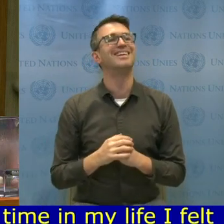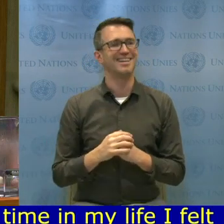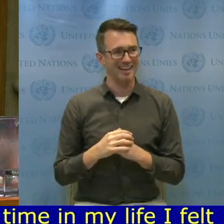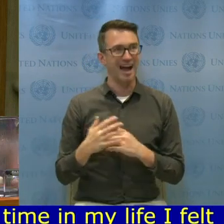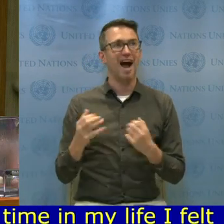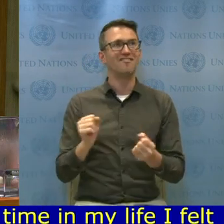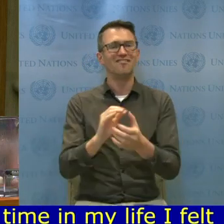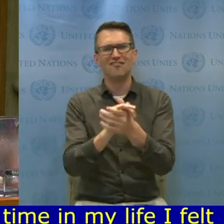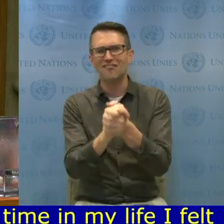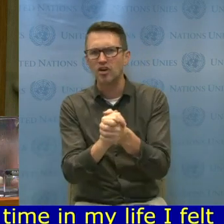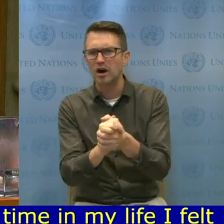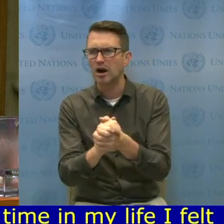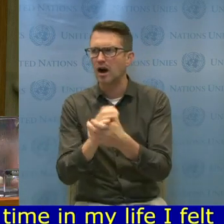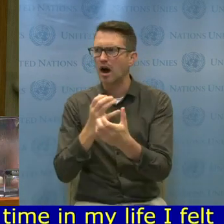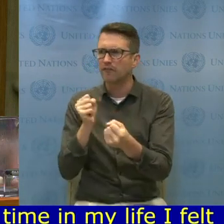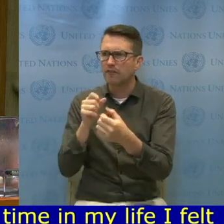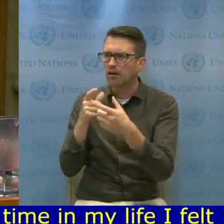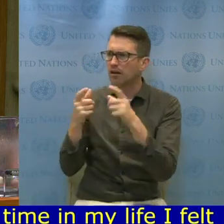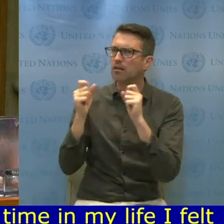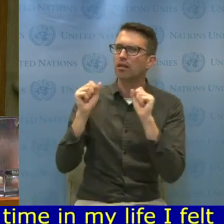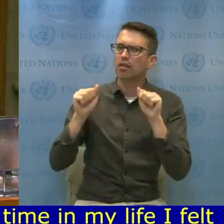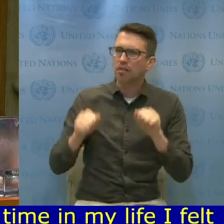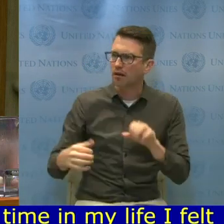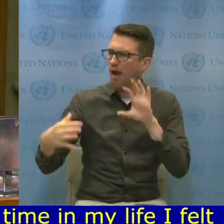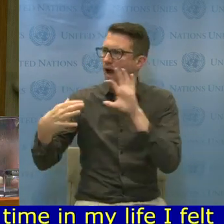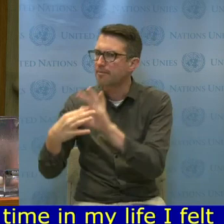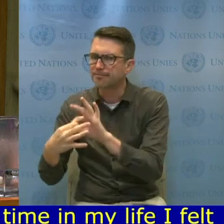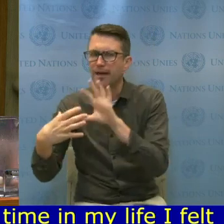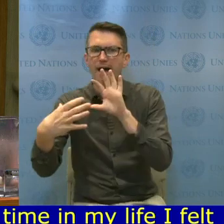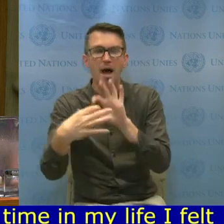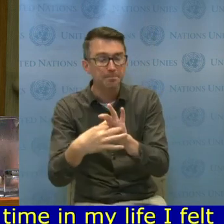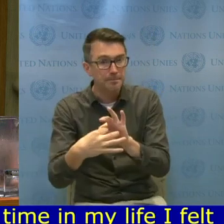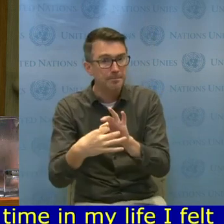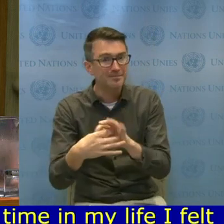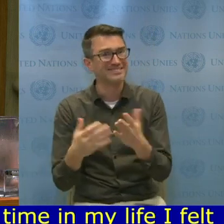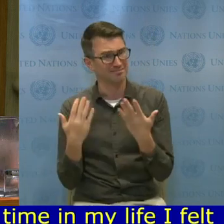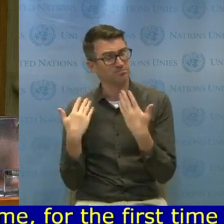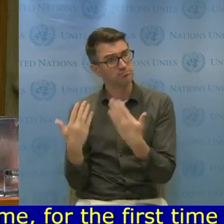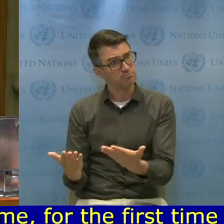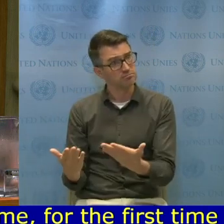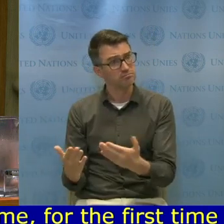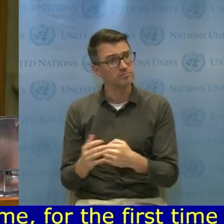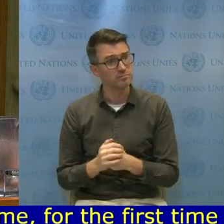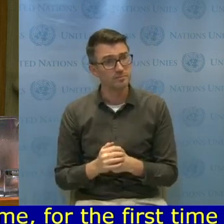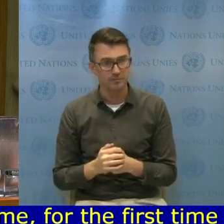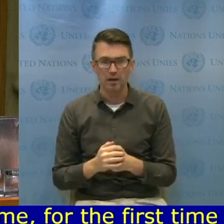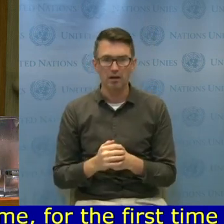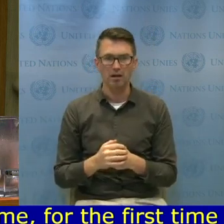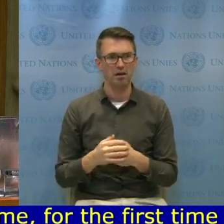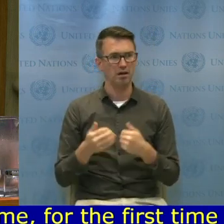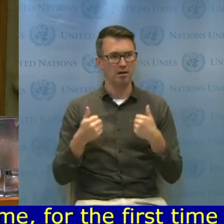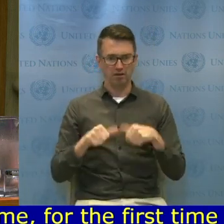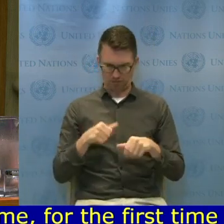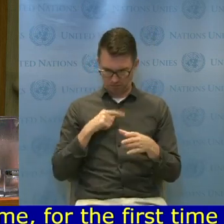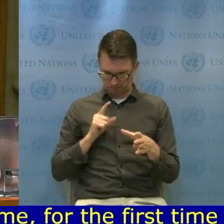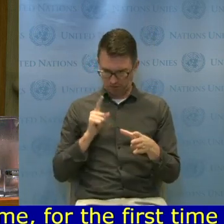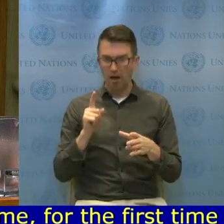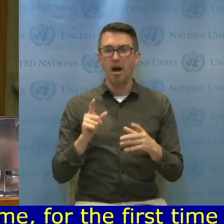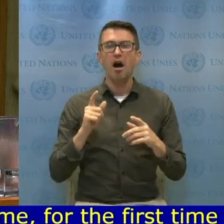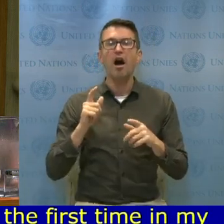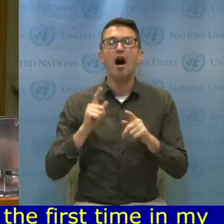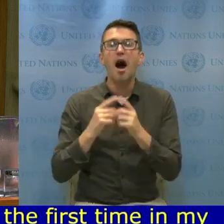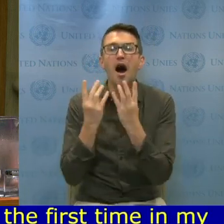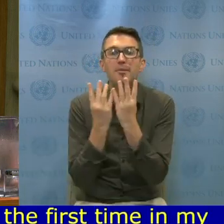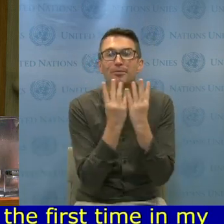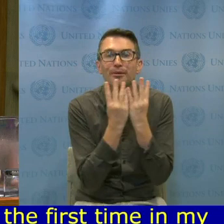For the first time in my life, I got invited to a birthday party. That was huge for me. I will never forget